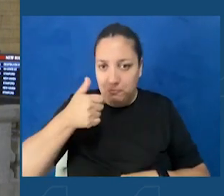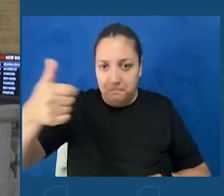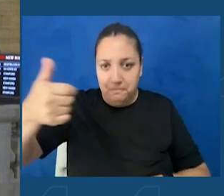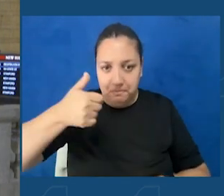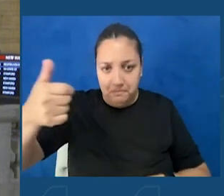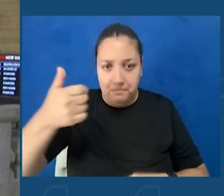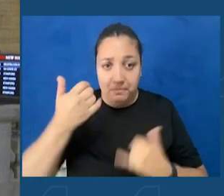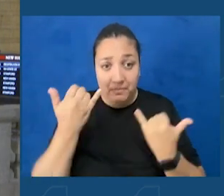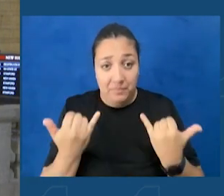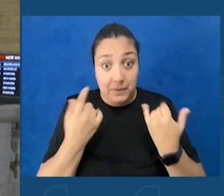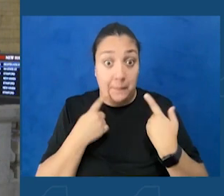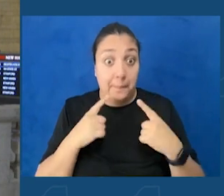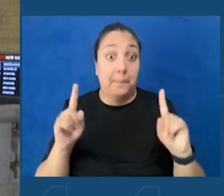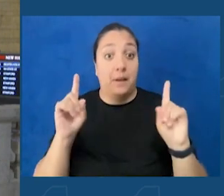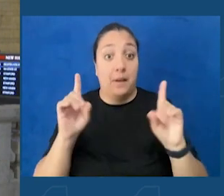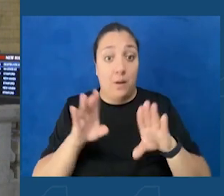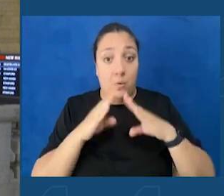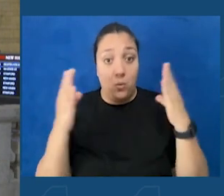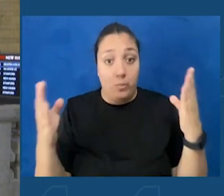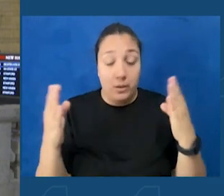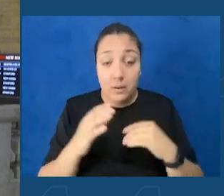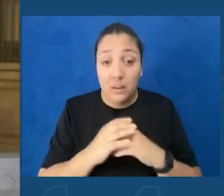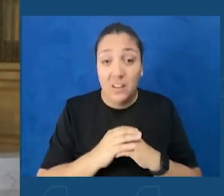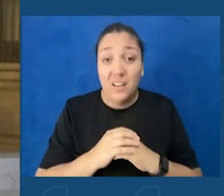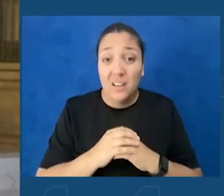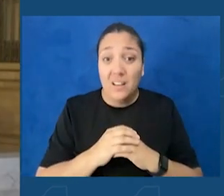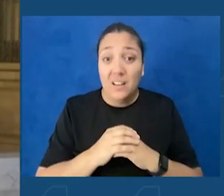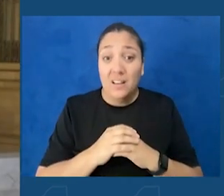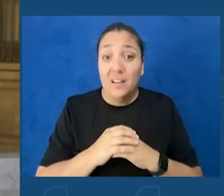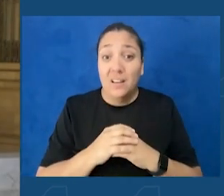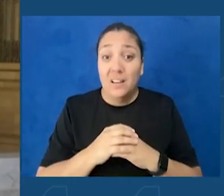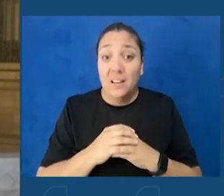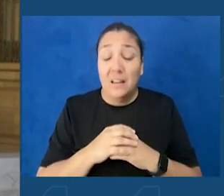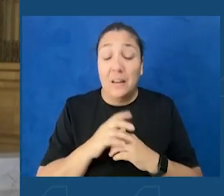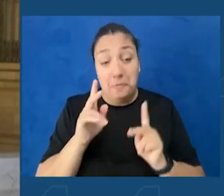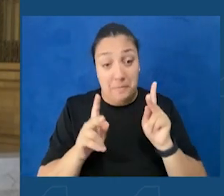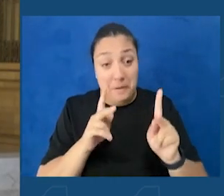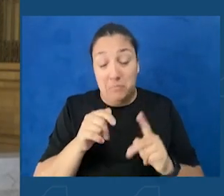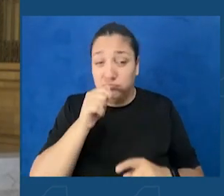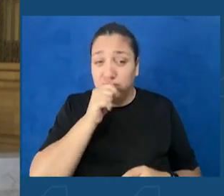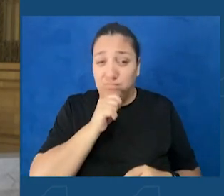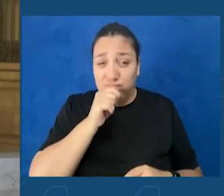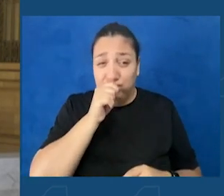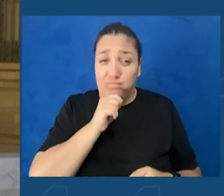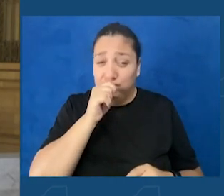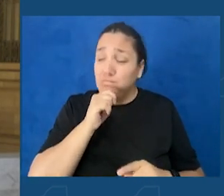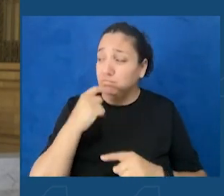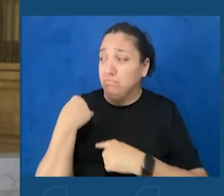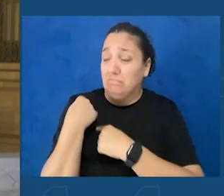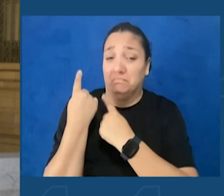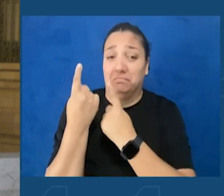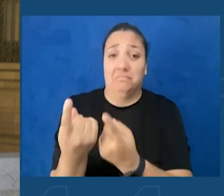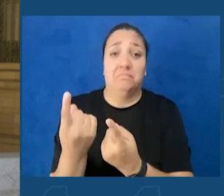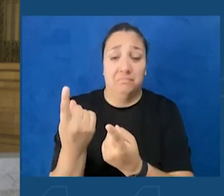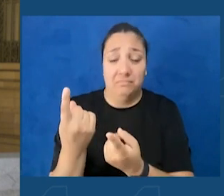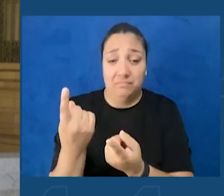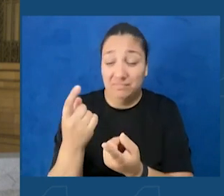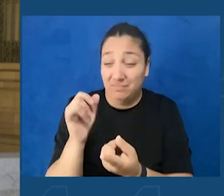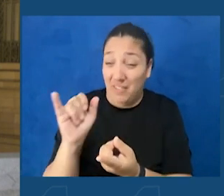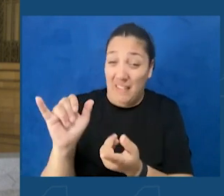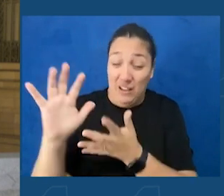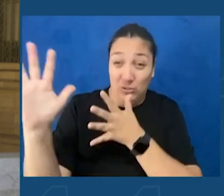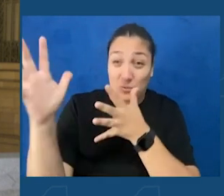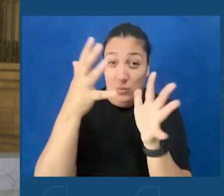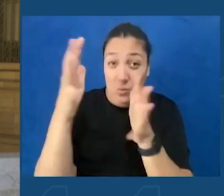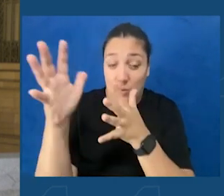a 1,000-year storm event over the past 72 hours was extraordinary.